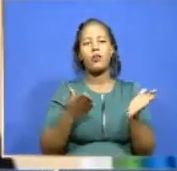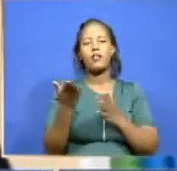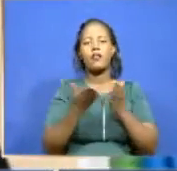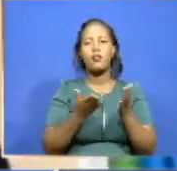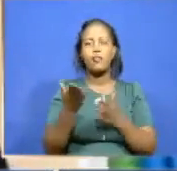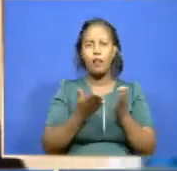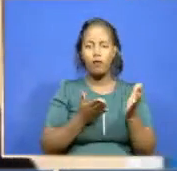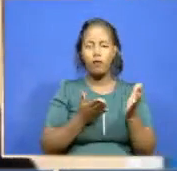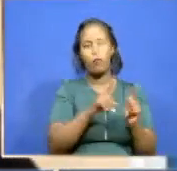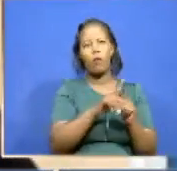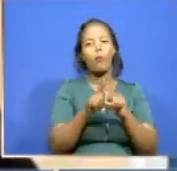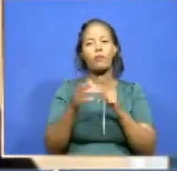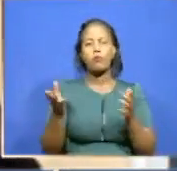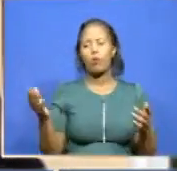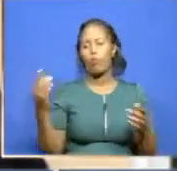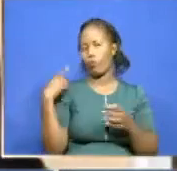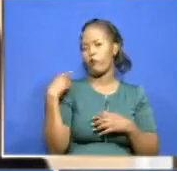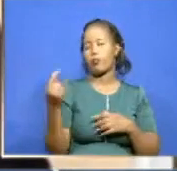most recently seen